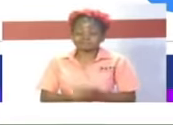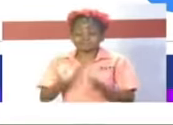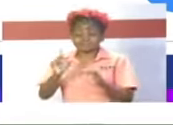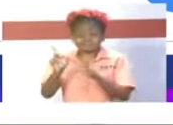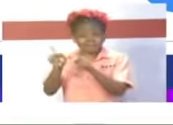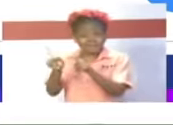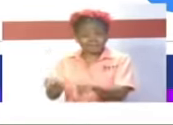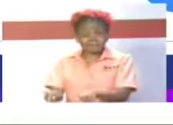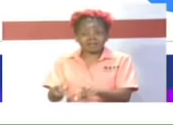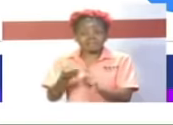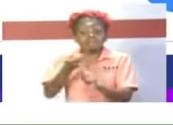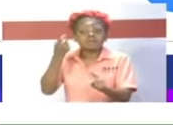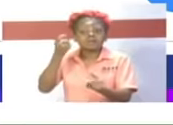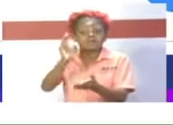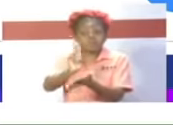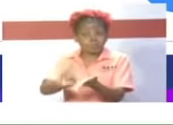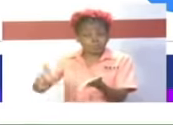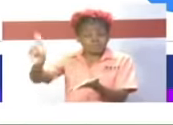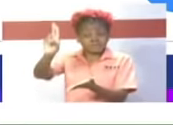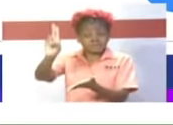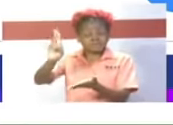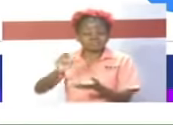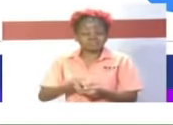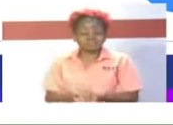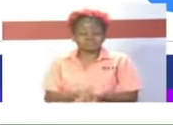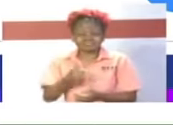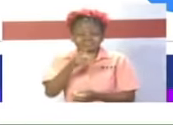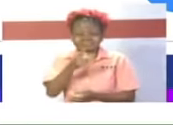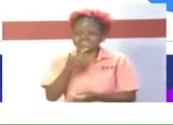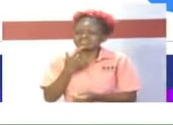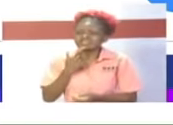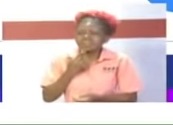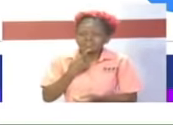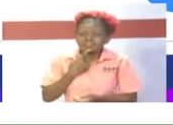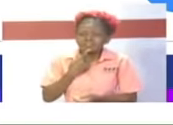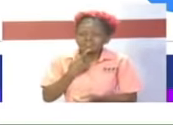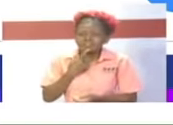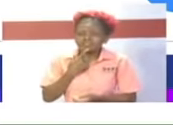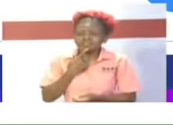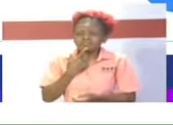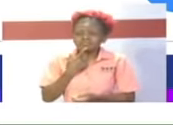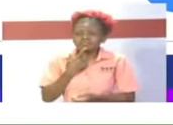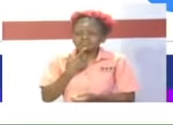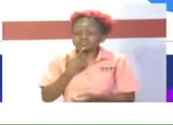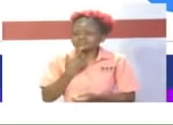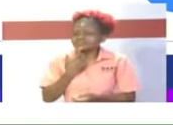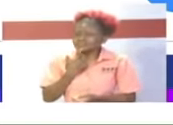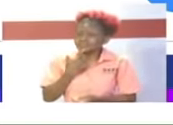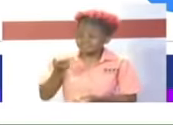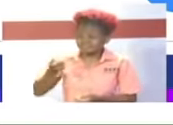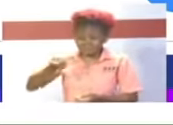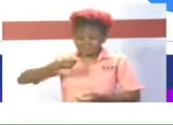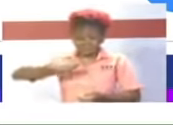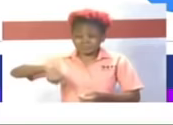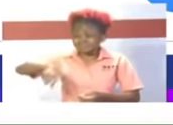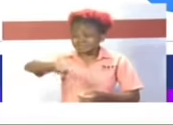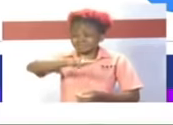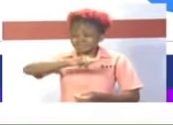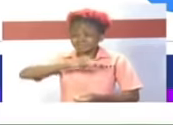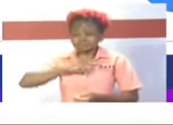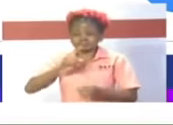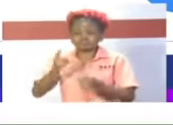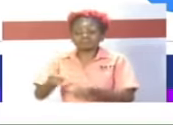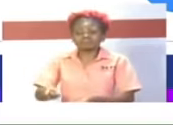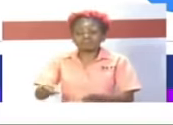people of South Asian ethnicity have a gene that makes them more susceptible to lung failure from COVID-19.